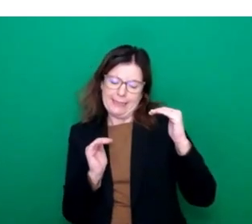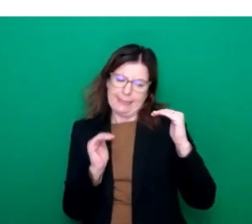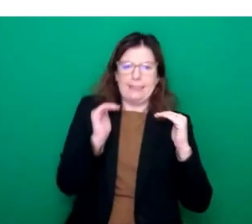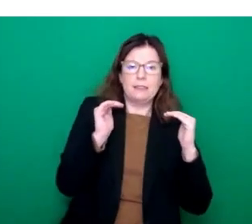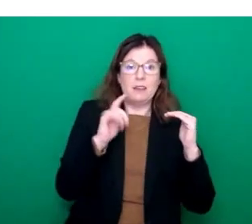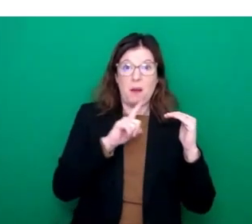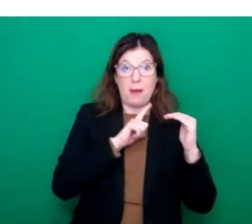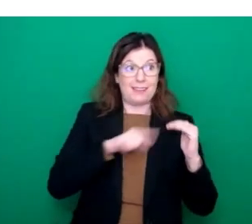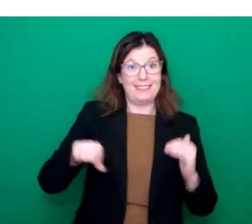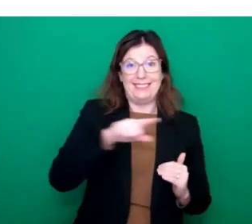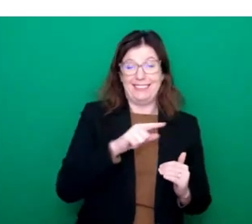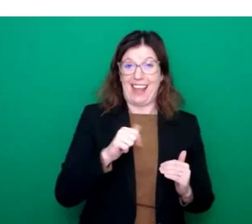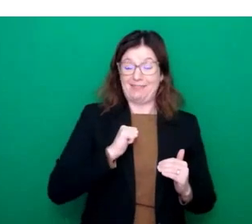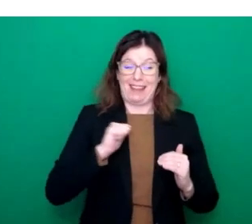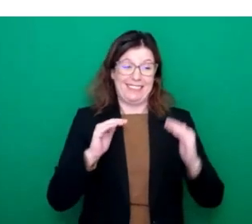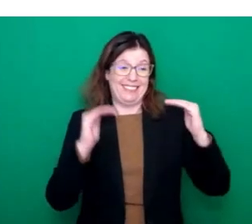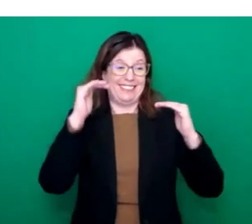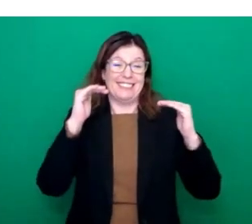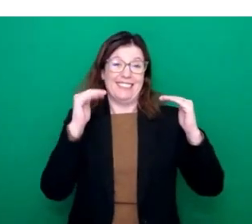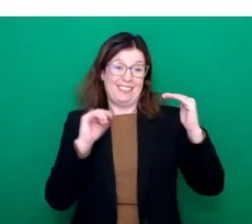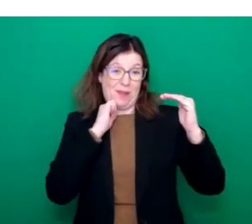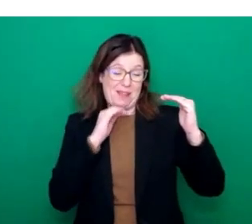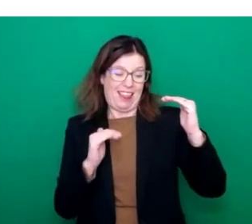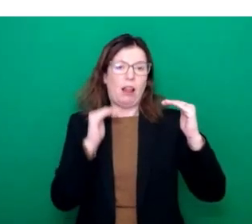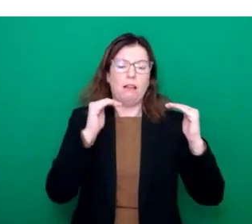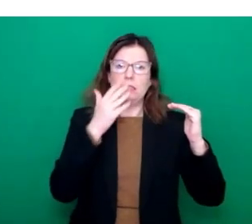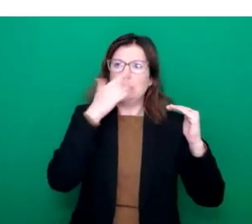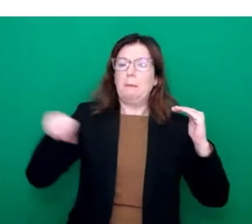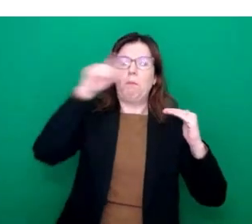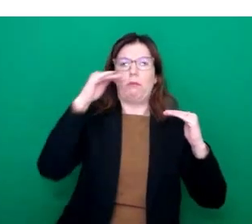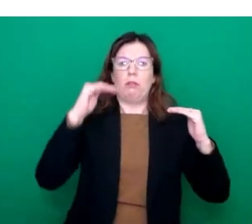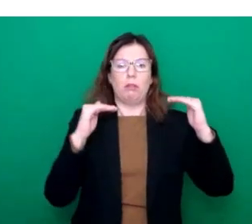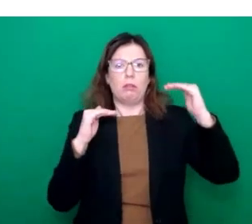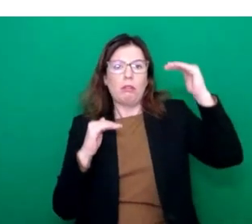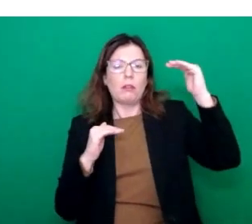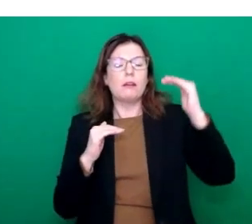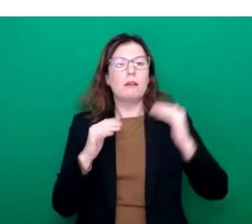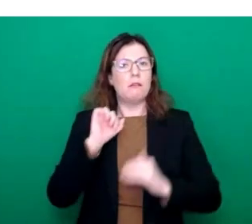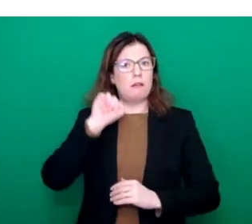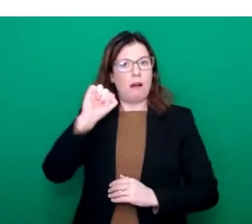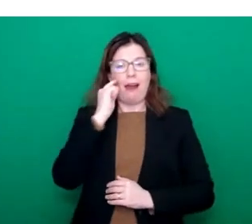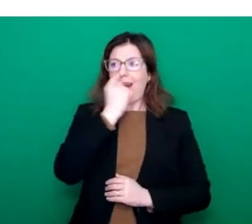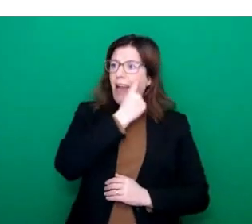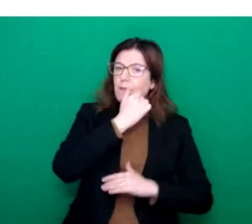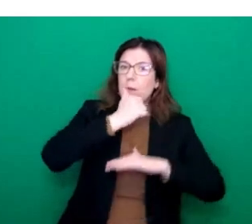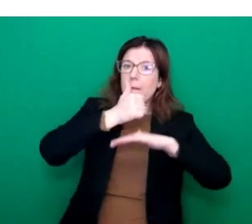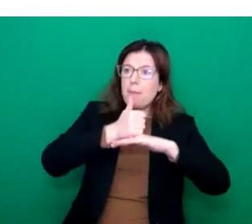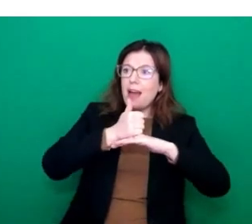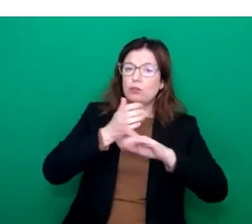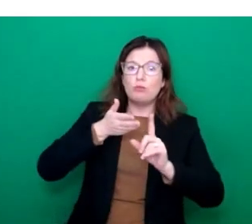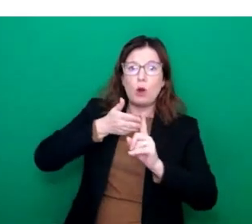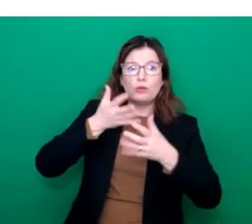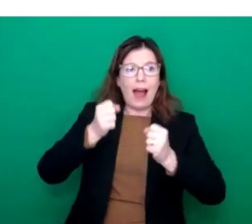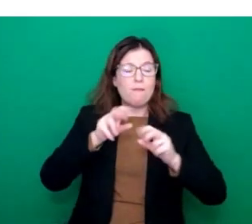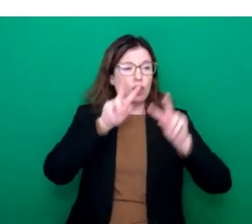than shrinking. And really interesting to hear about your really evidence-based approach that's kind of embedding that high-quality research into